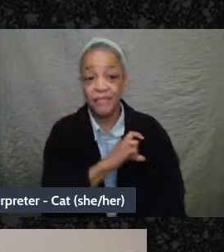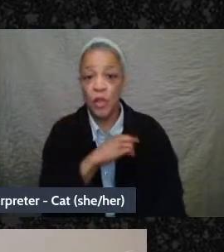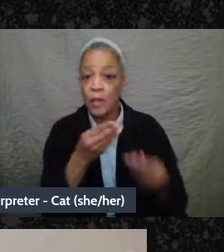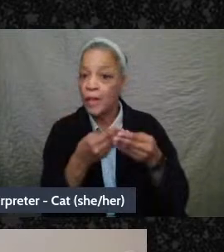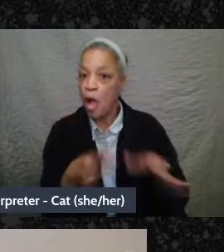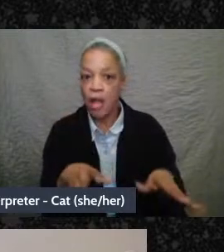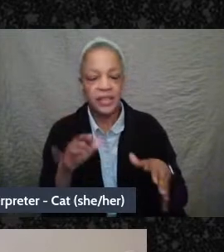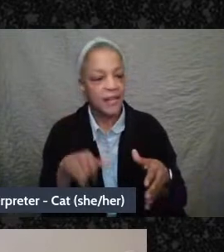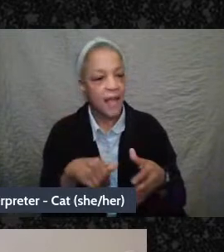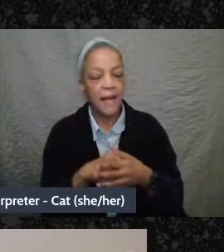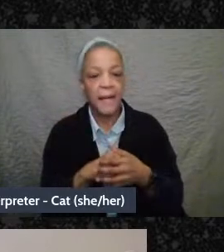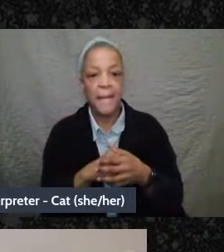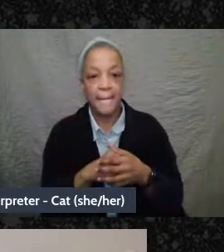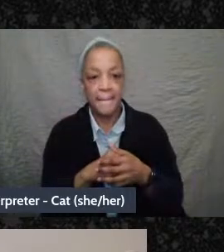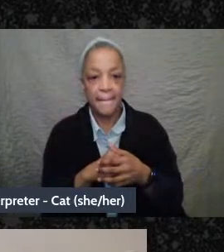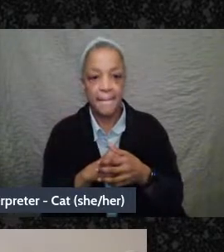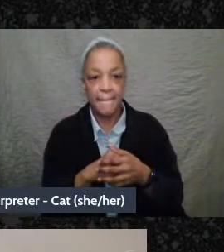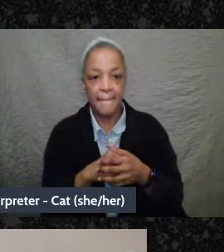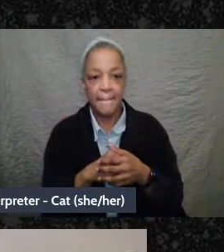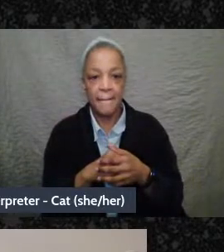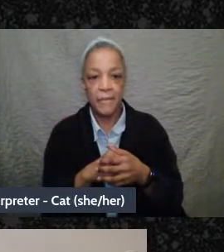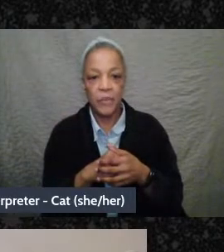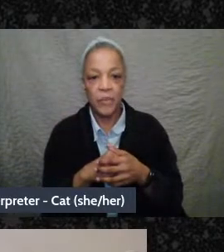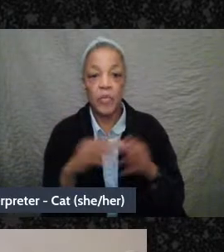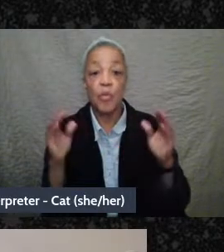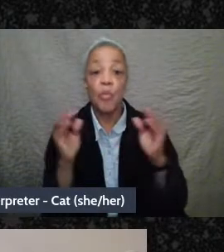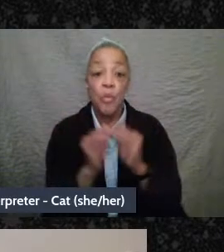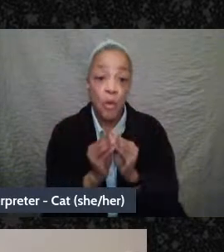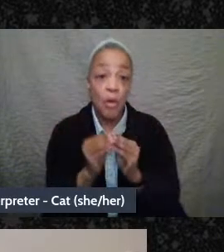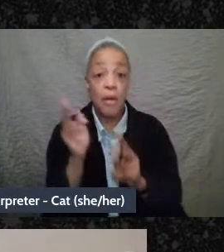that an increasing number of people are